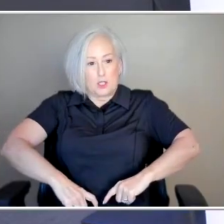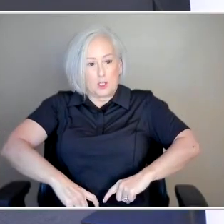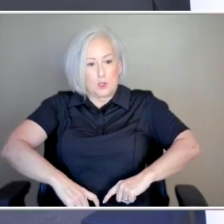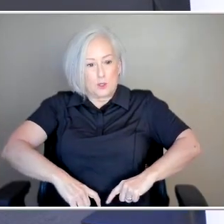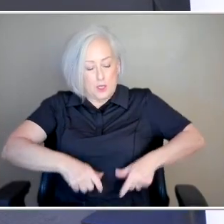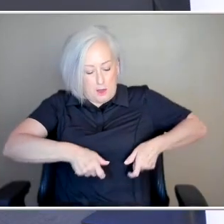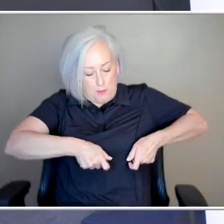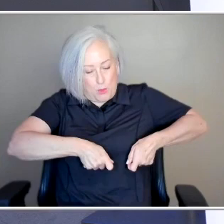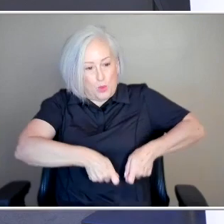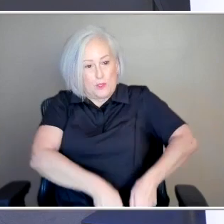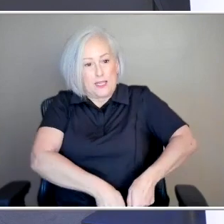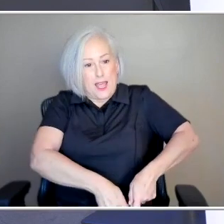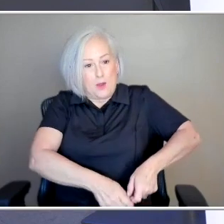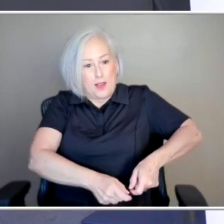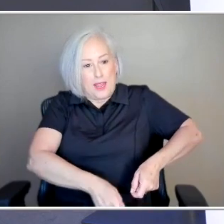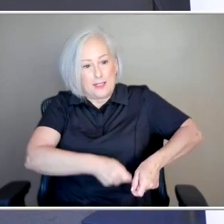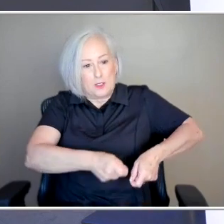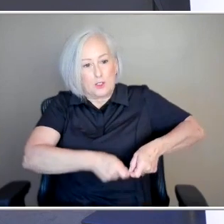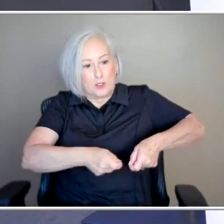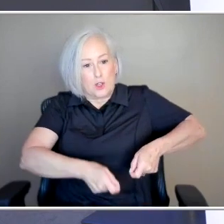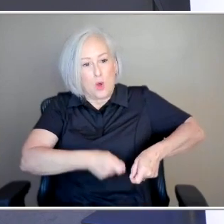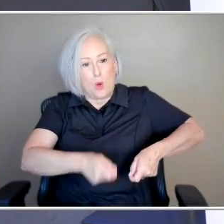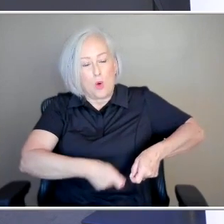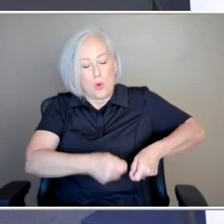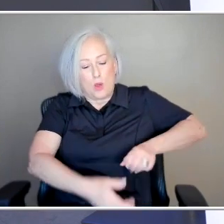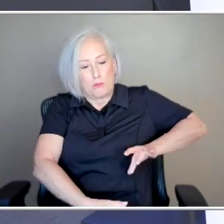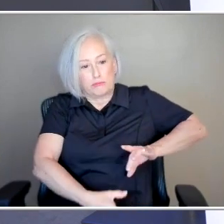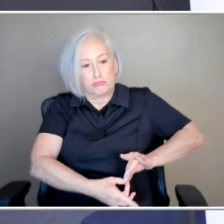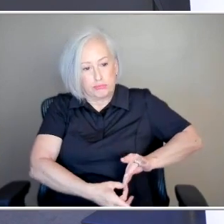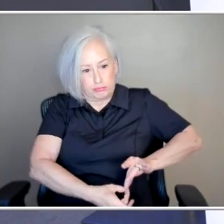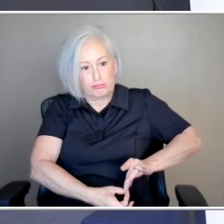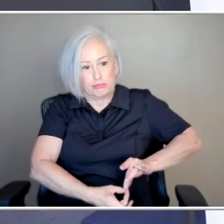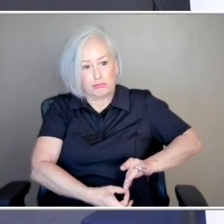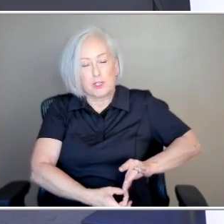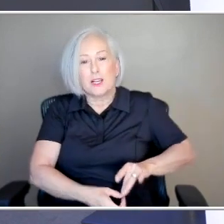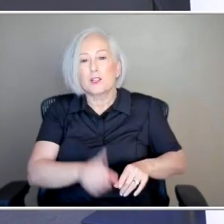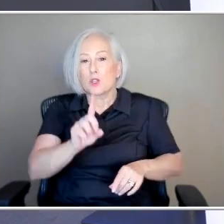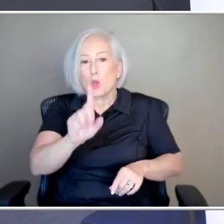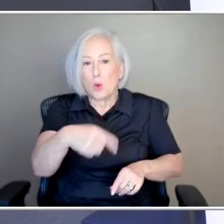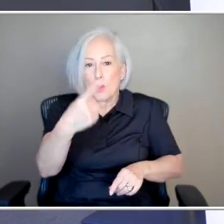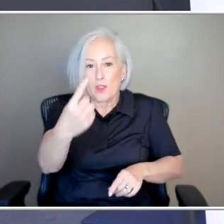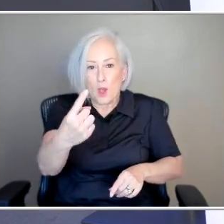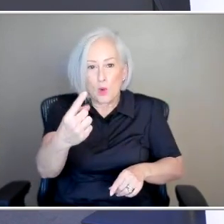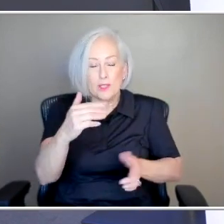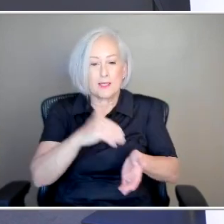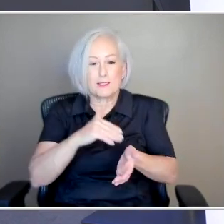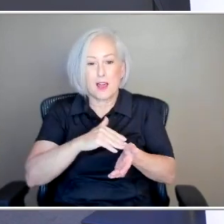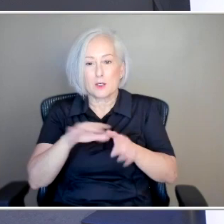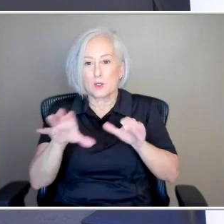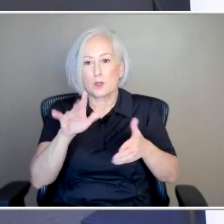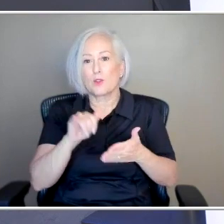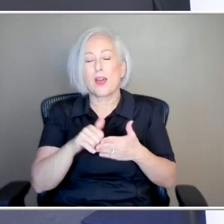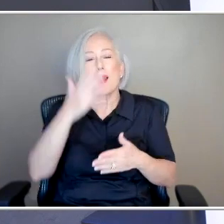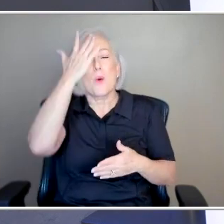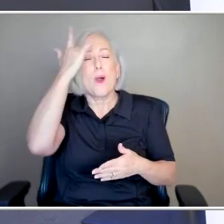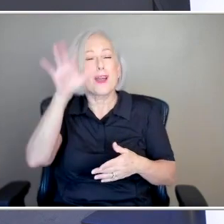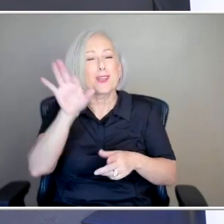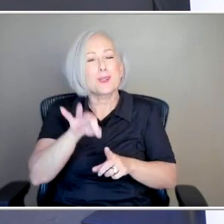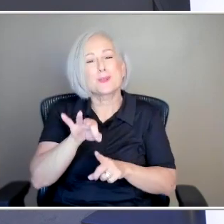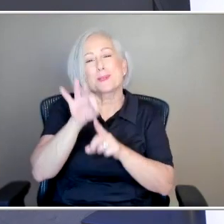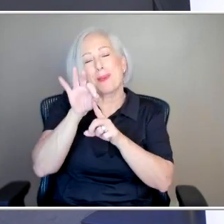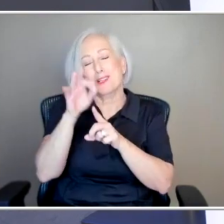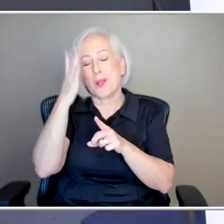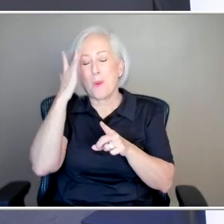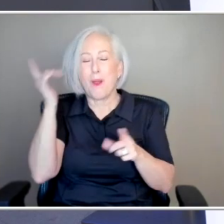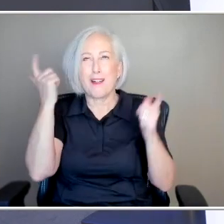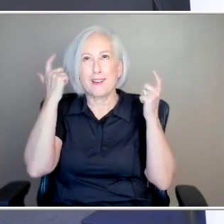few doctors in the country able to do this. So this is where we have to have you explain, why are you so special? Why are you such a big deal? Sure, yeah.